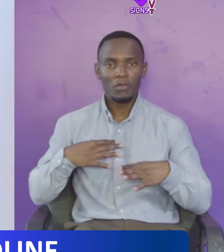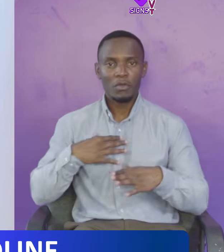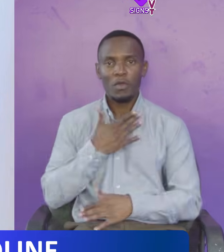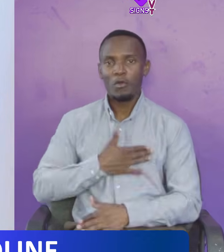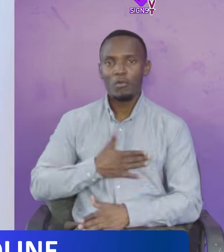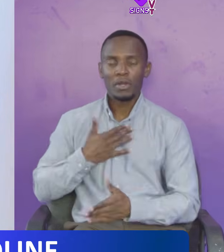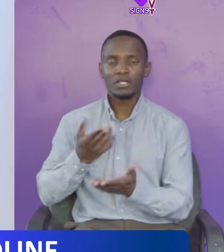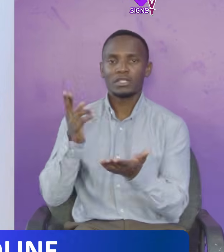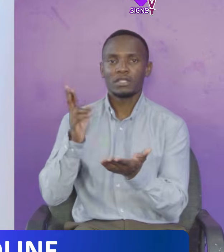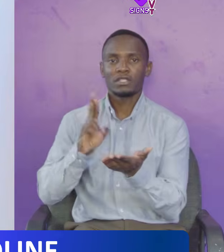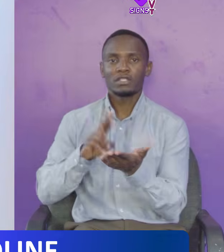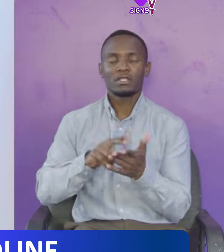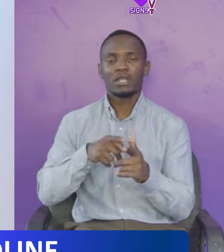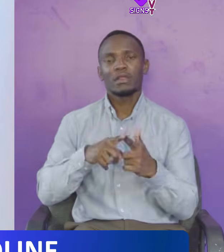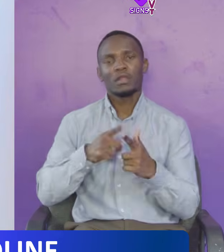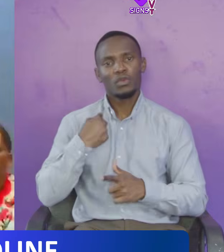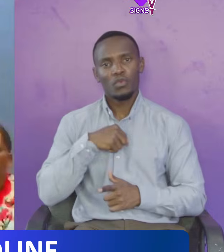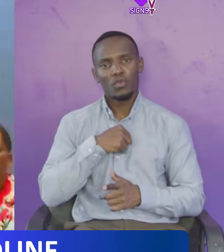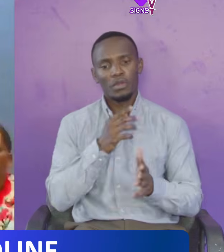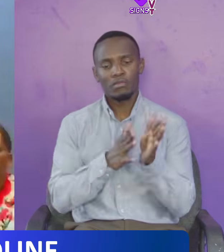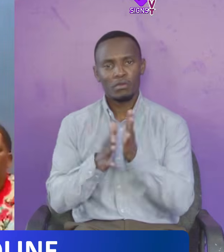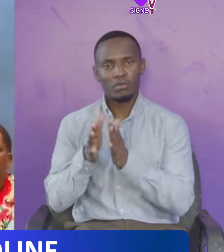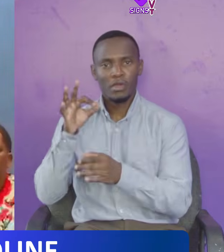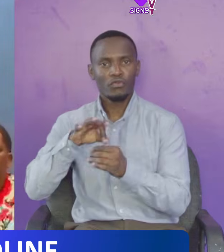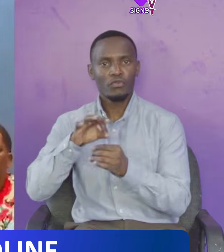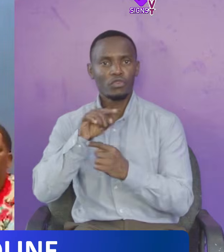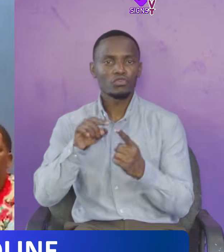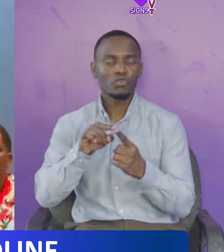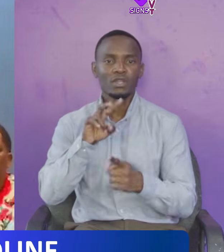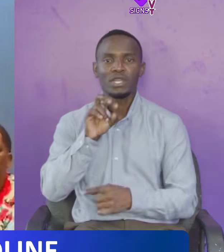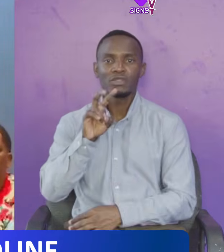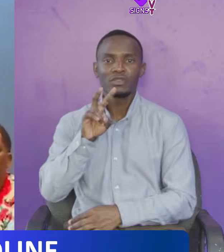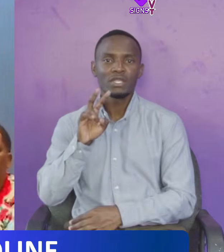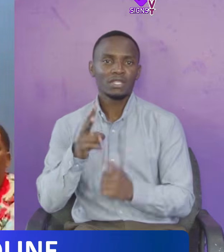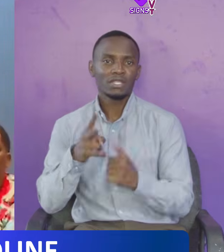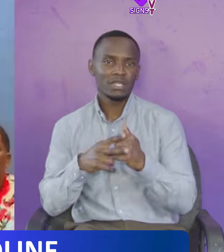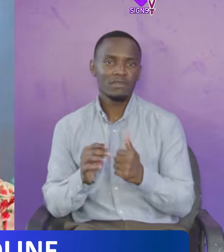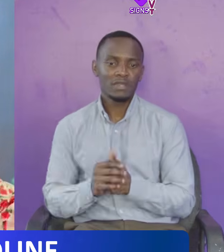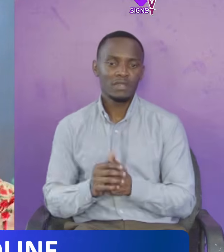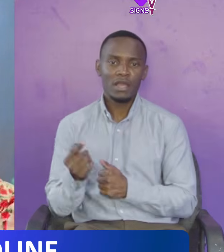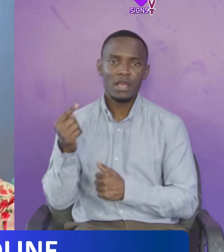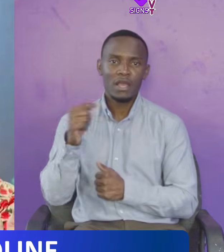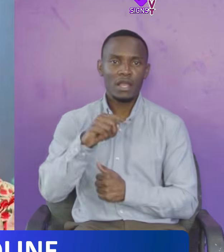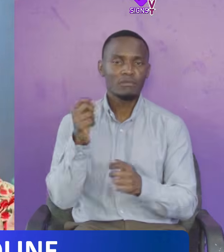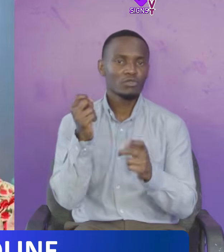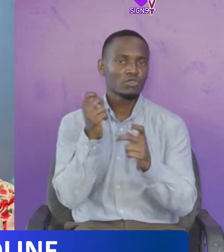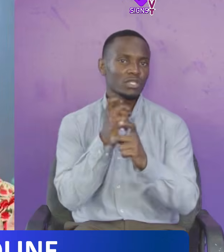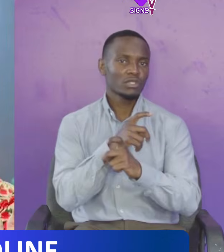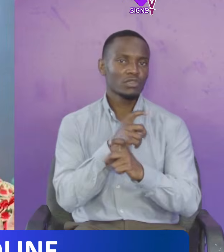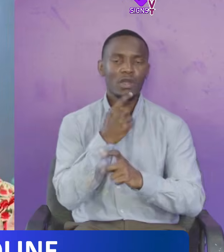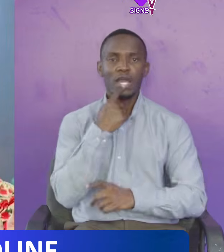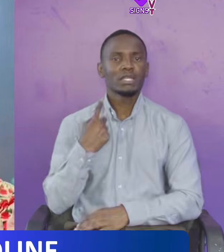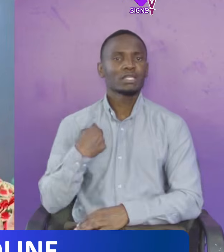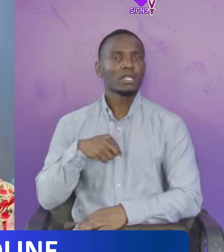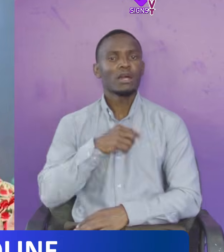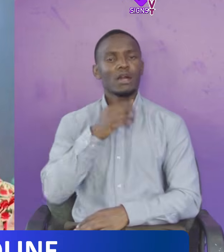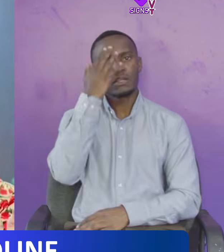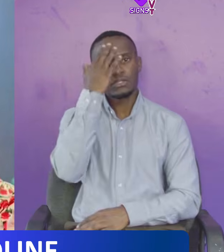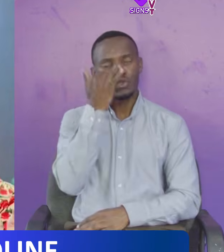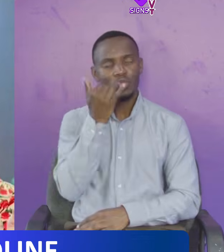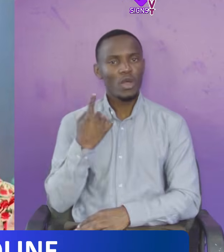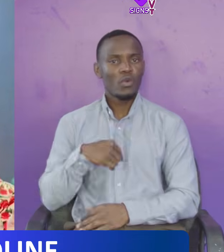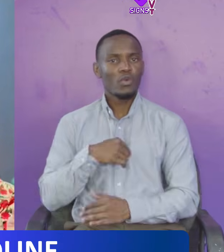vote come 2027. Come to TikTok and tell us why we need to vote. No, just for information, we are now